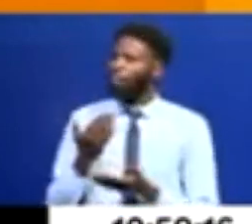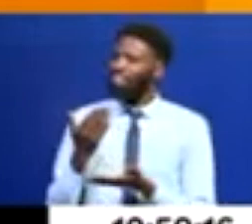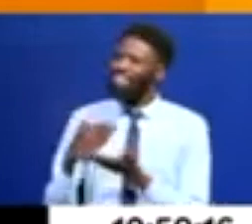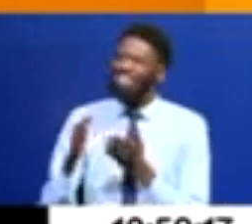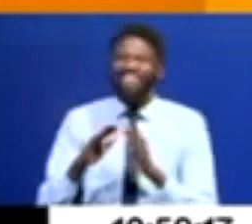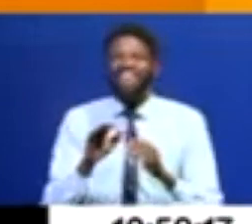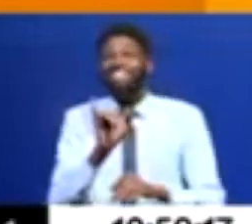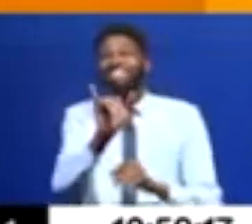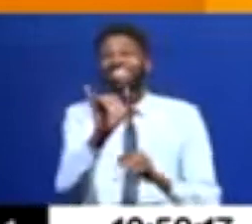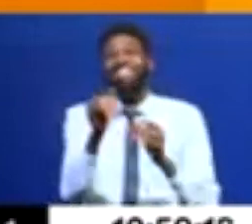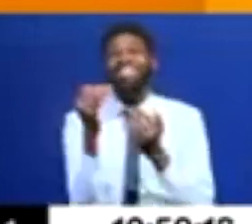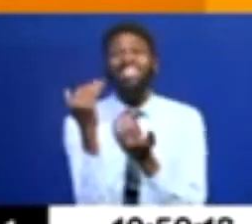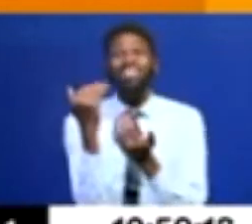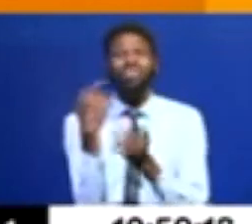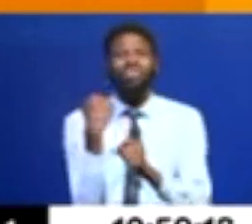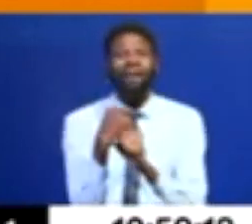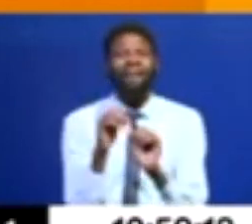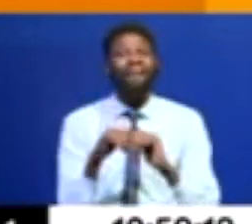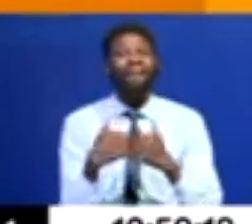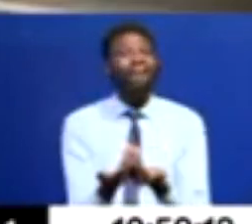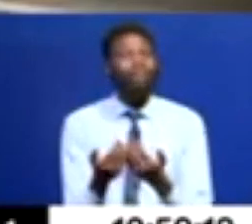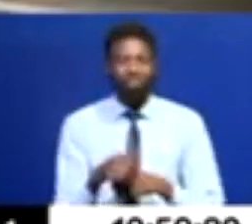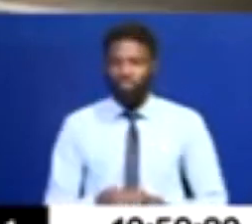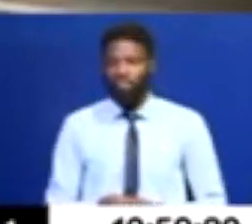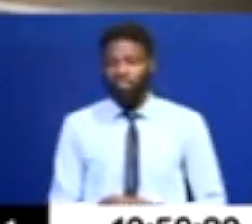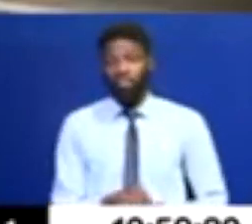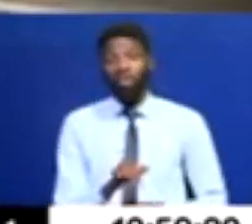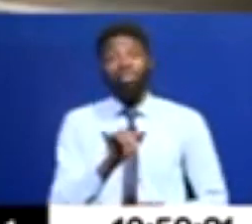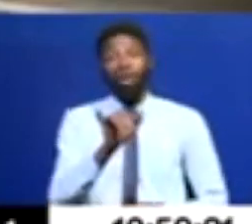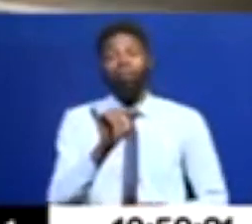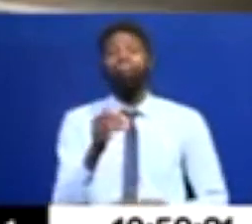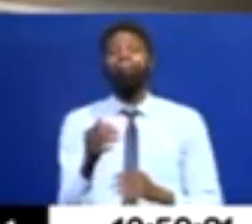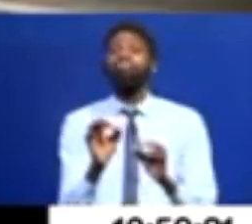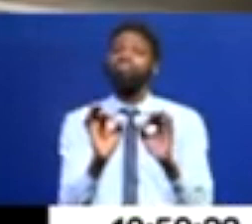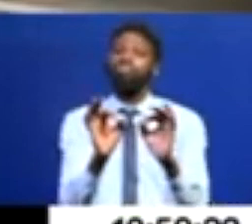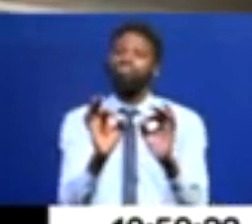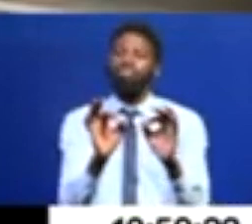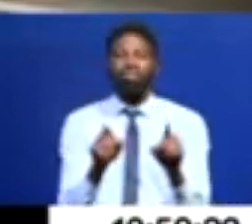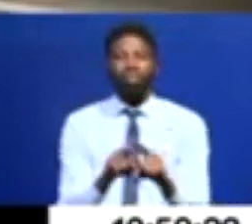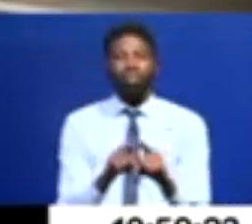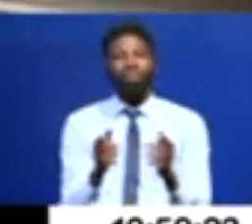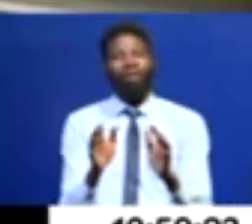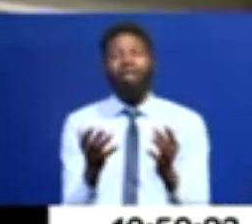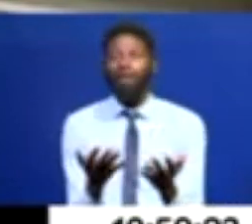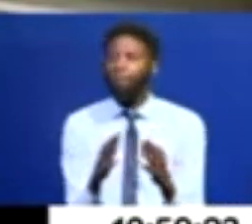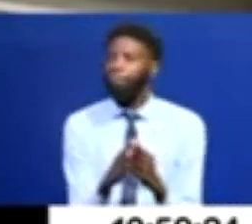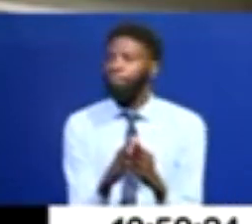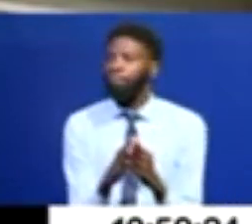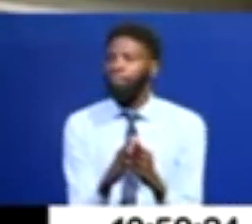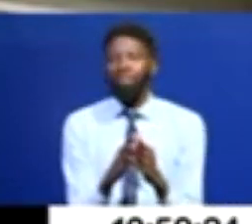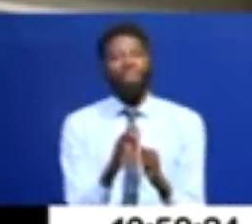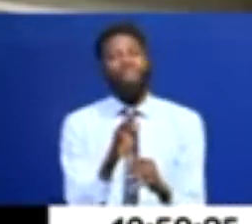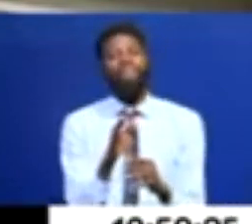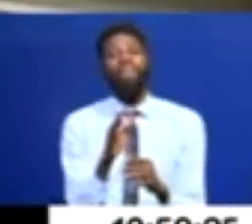this expected to work out? This is a welcome move, and as ideally, part